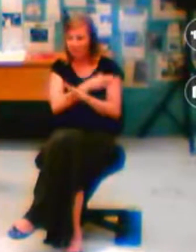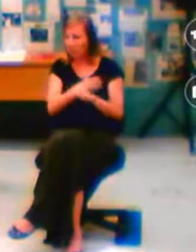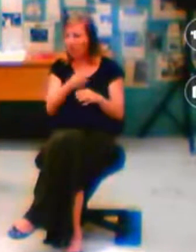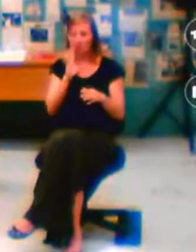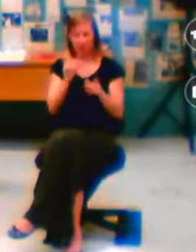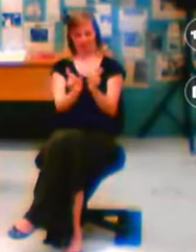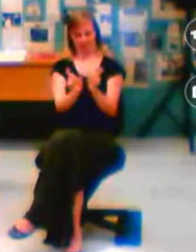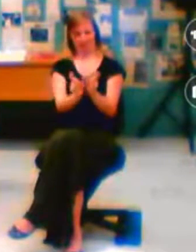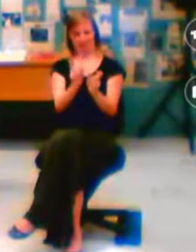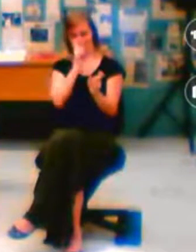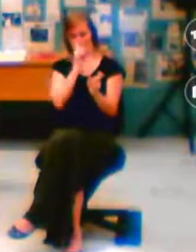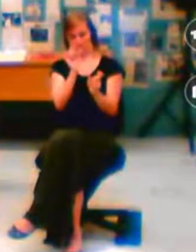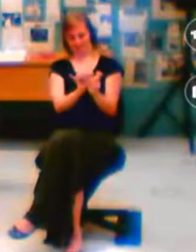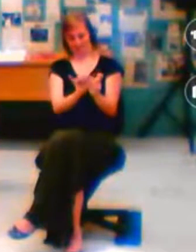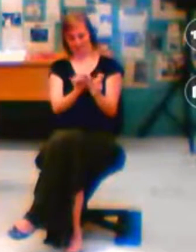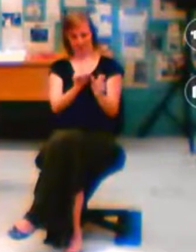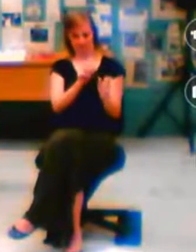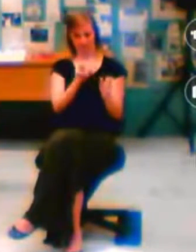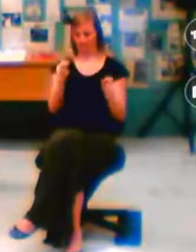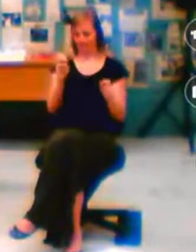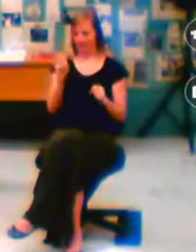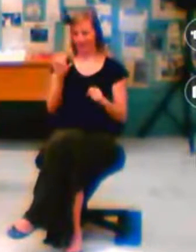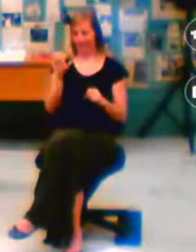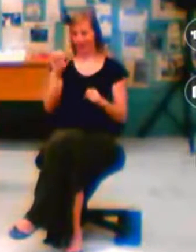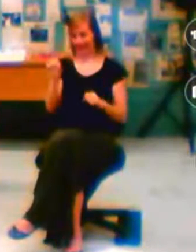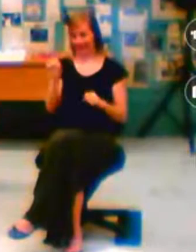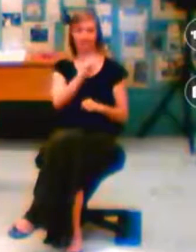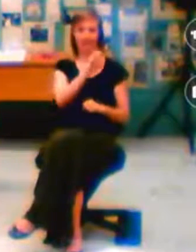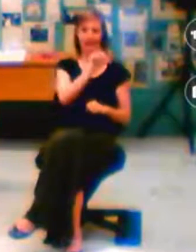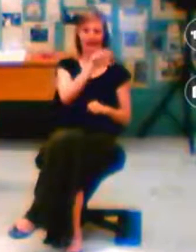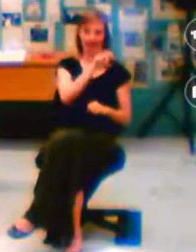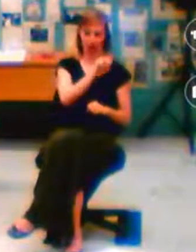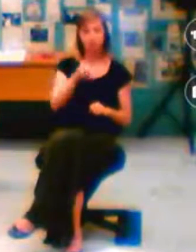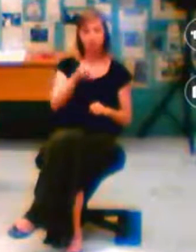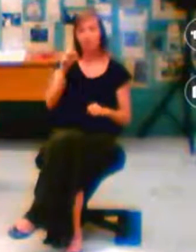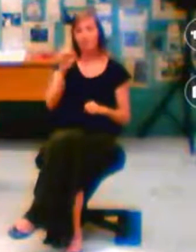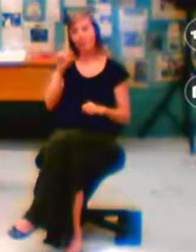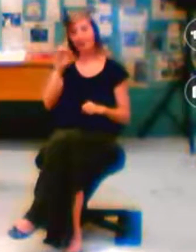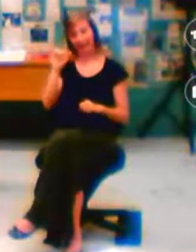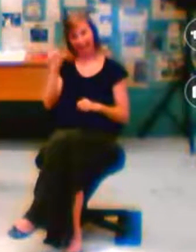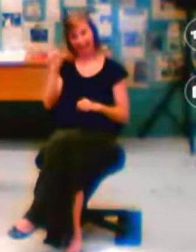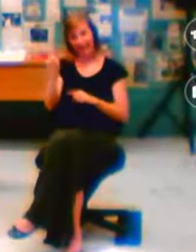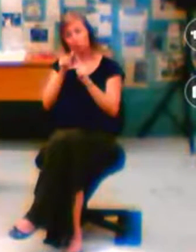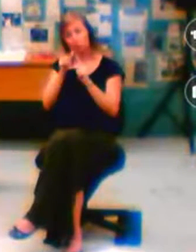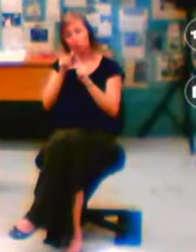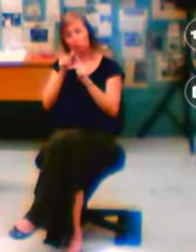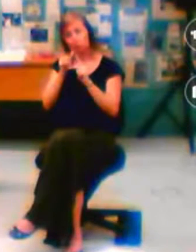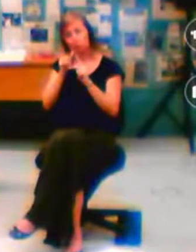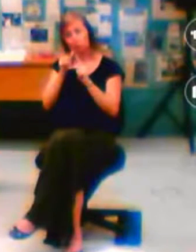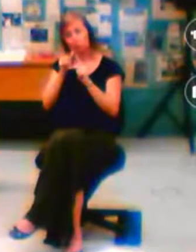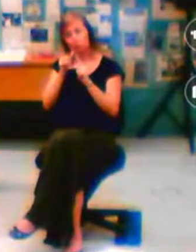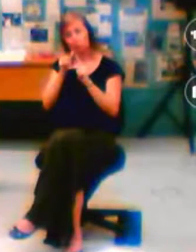Medicaid. Hmm? Medicare or Medicaid? Medicaid, I'm you. Sorry. You know, I think it was a plot when they made them so close together.